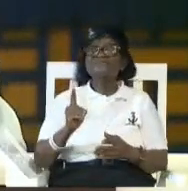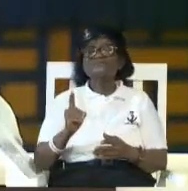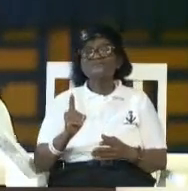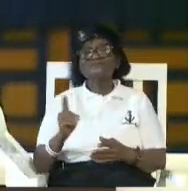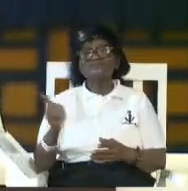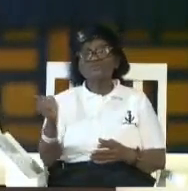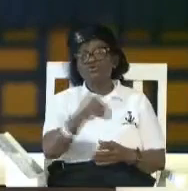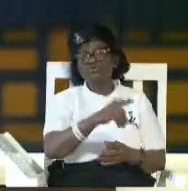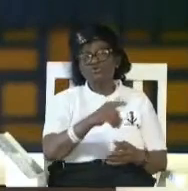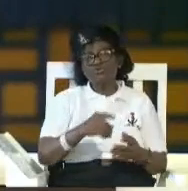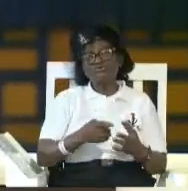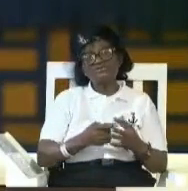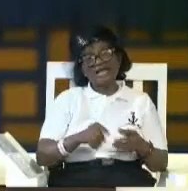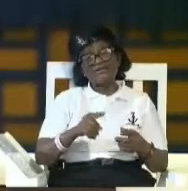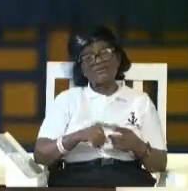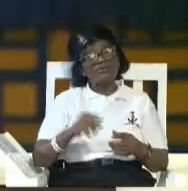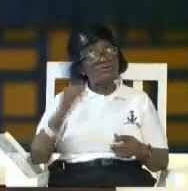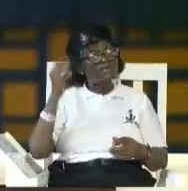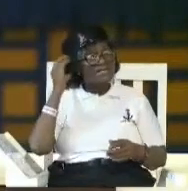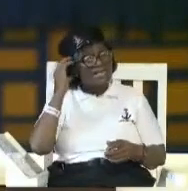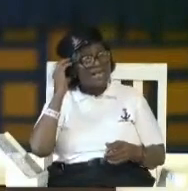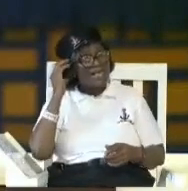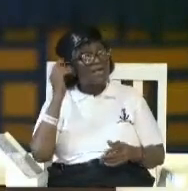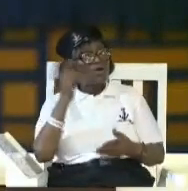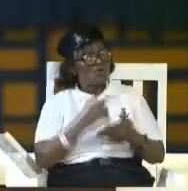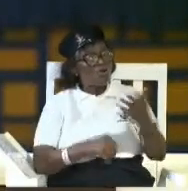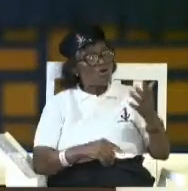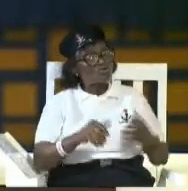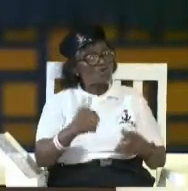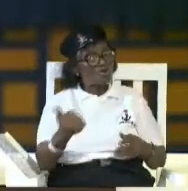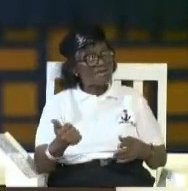you begin to hear what others cannot hear.